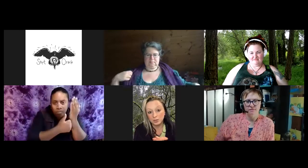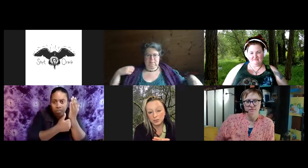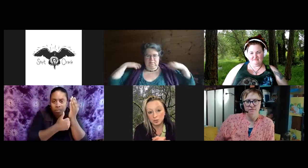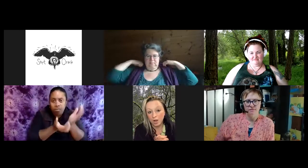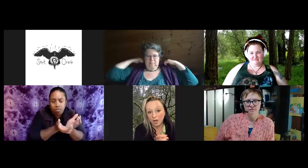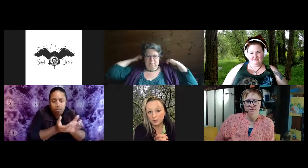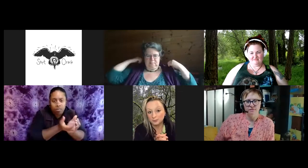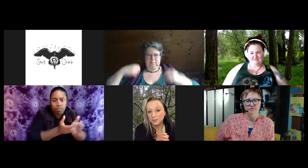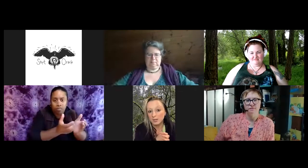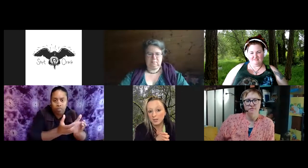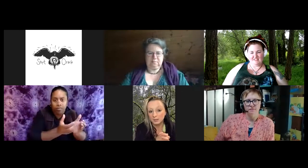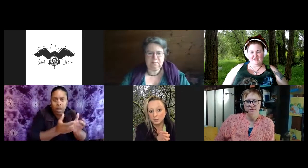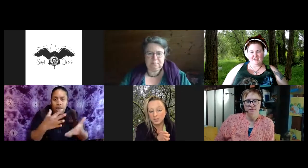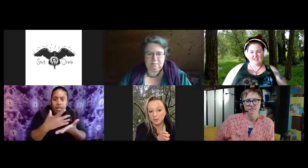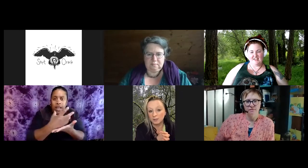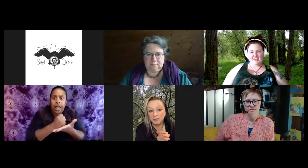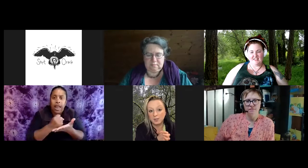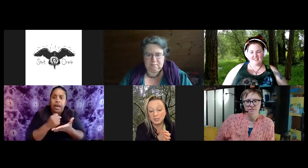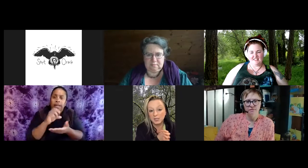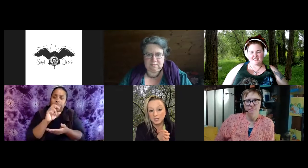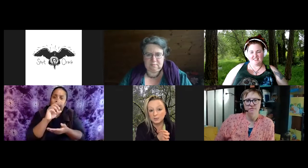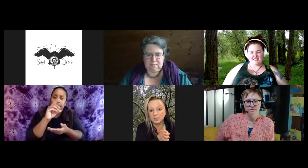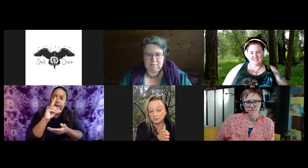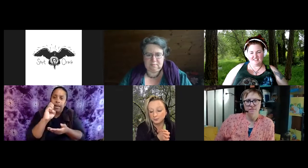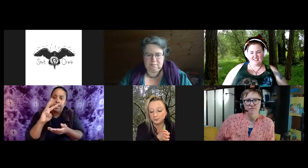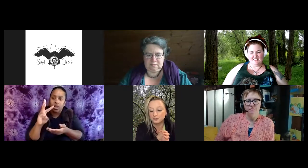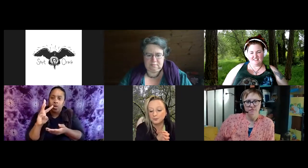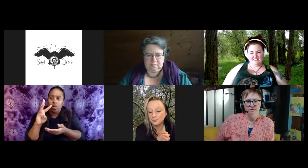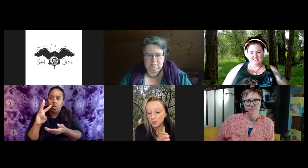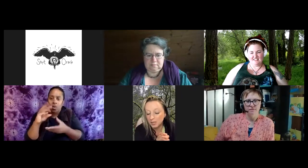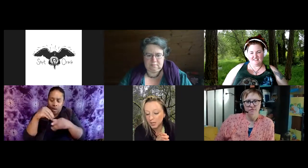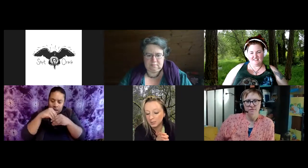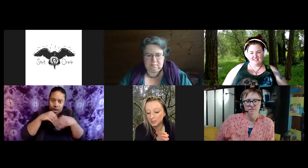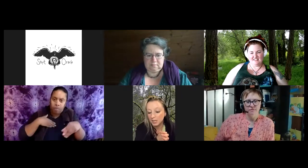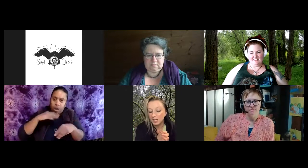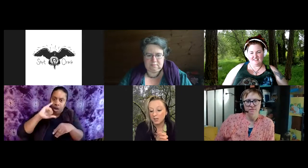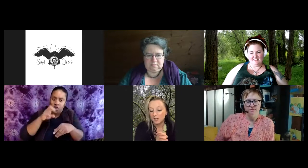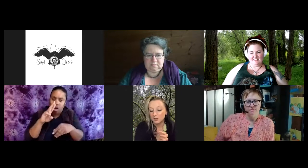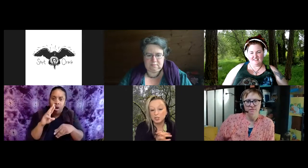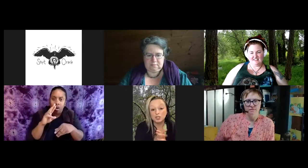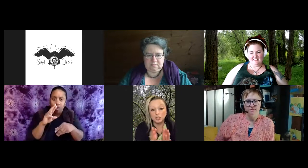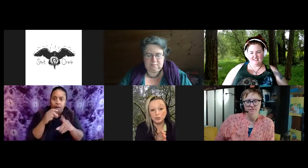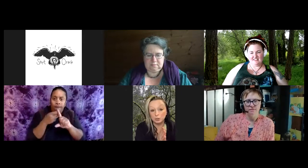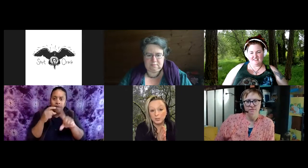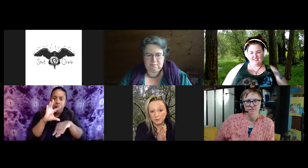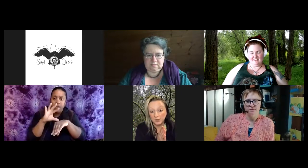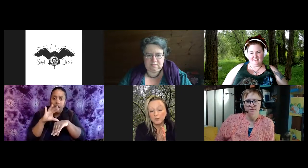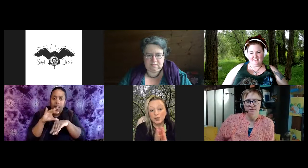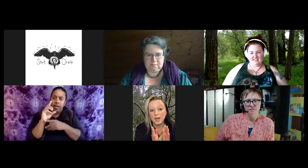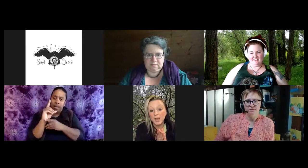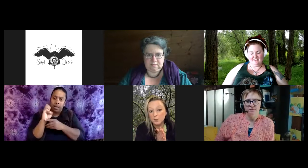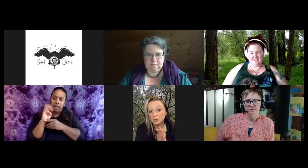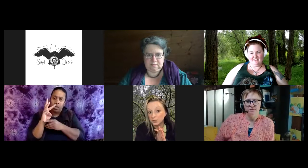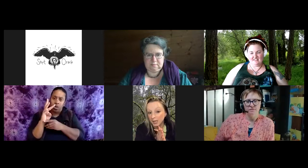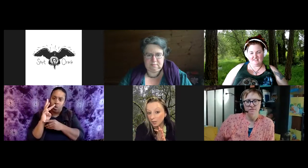in the little jar that drips off of the leaves. Because the dew, if